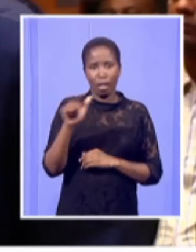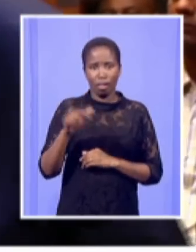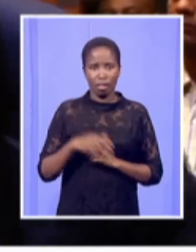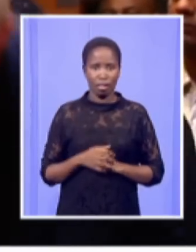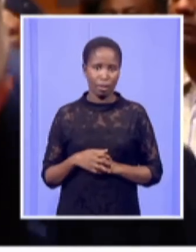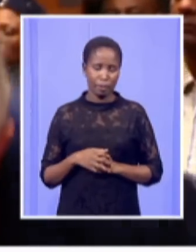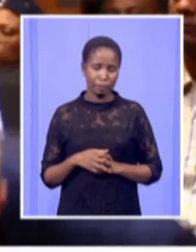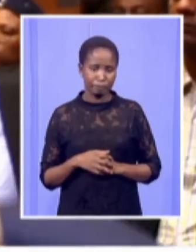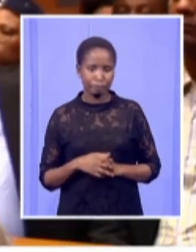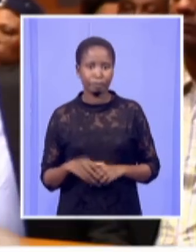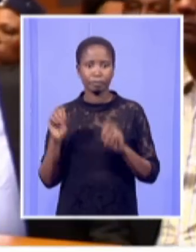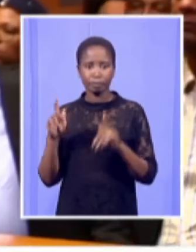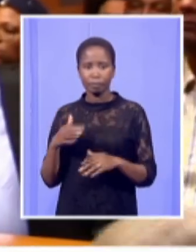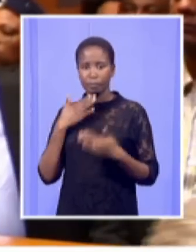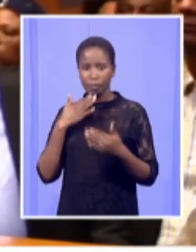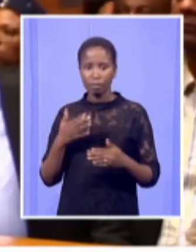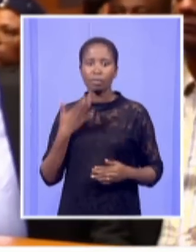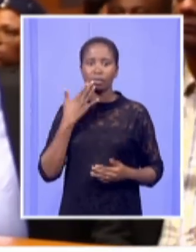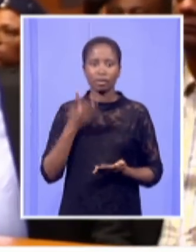up, Mr. Nyuna?